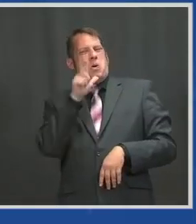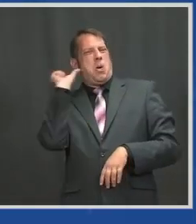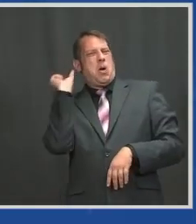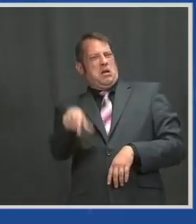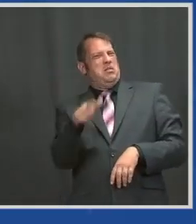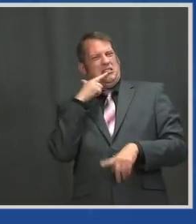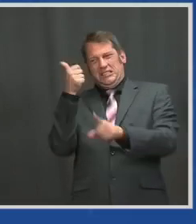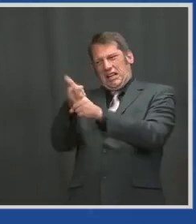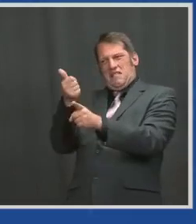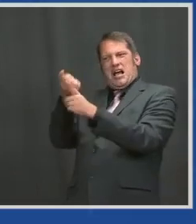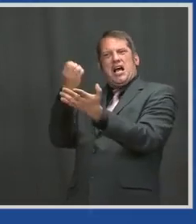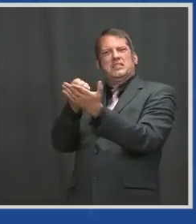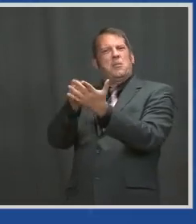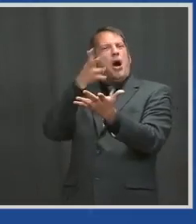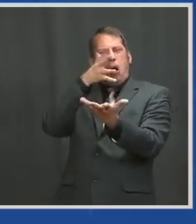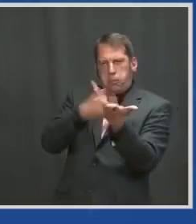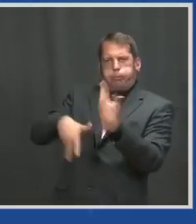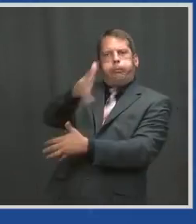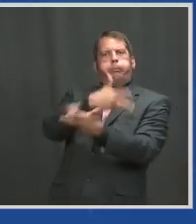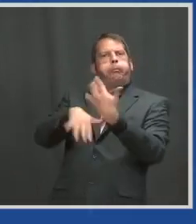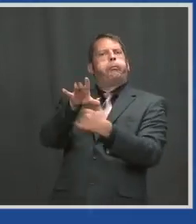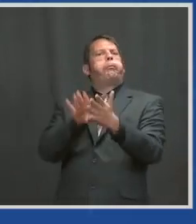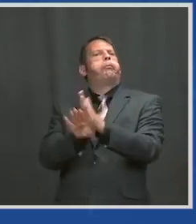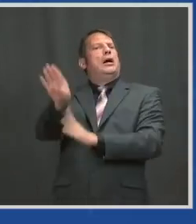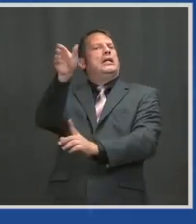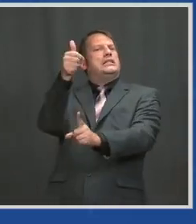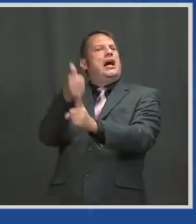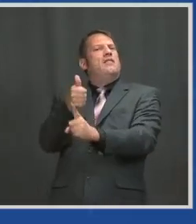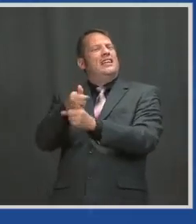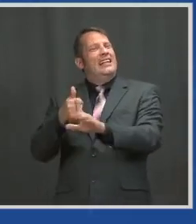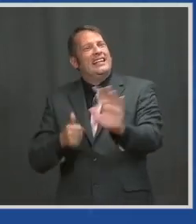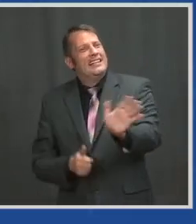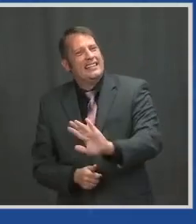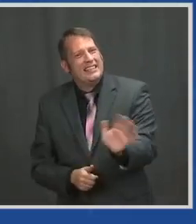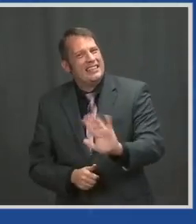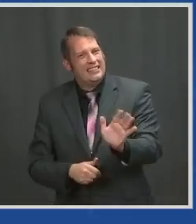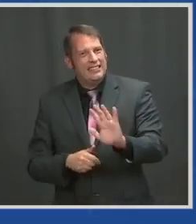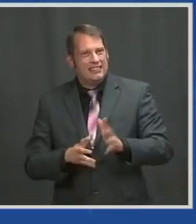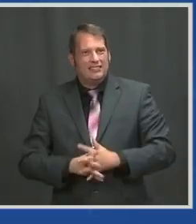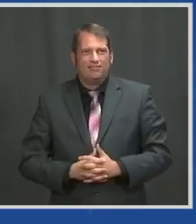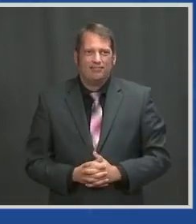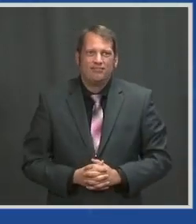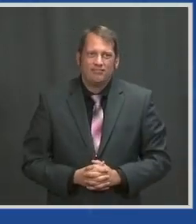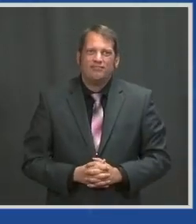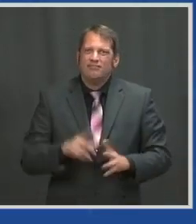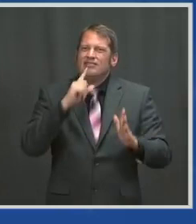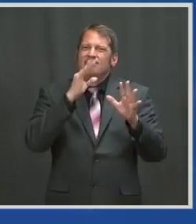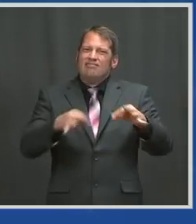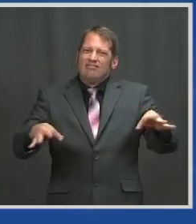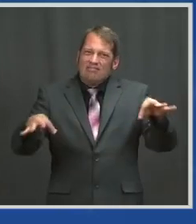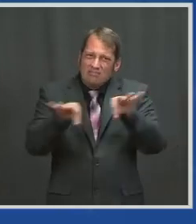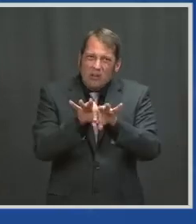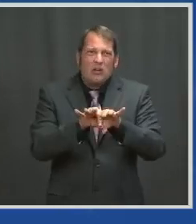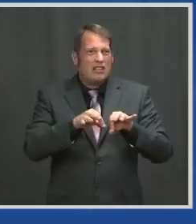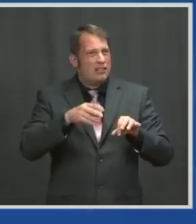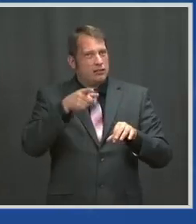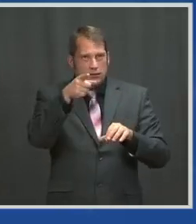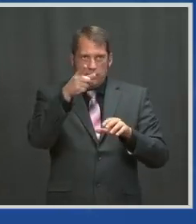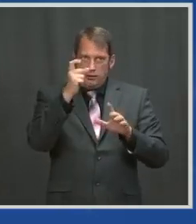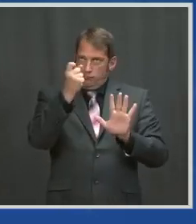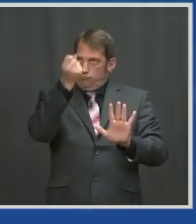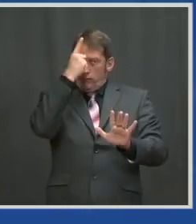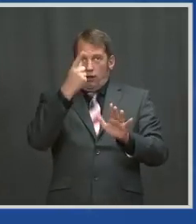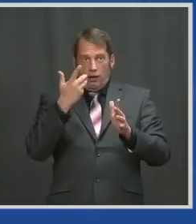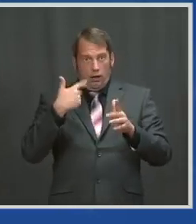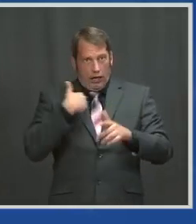Today's report just underscores, in my view, how vital the actions we're taking are. Checks to people who are